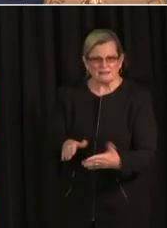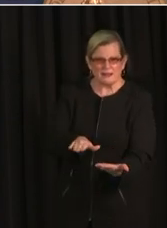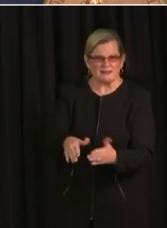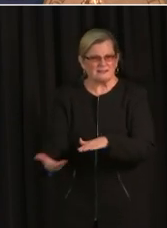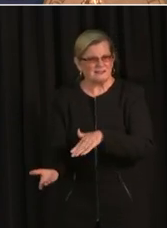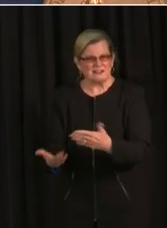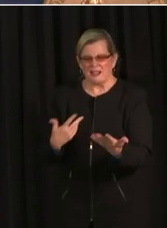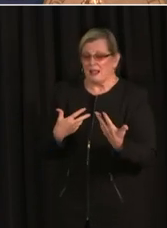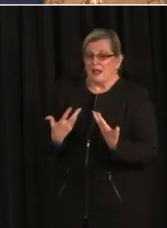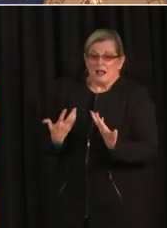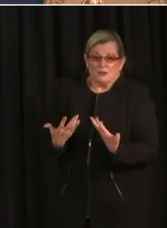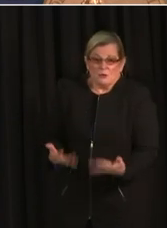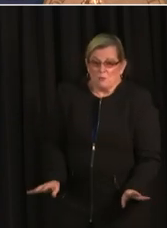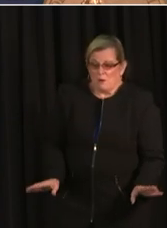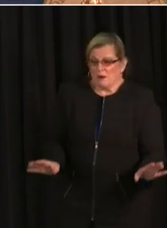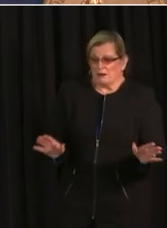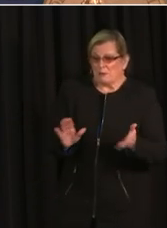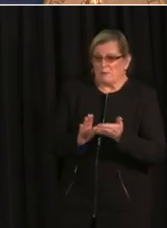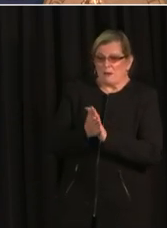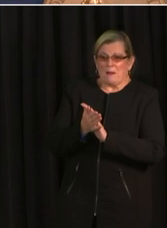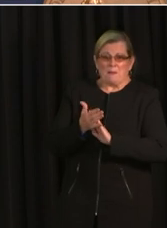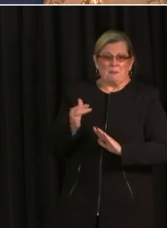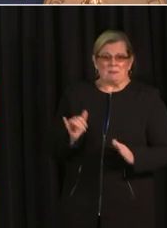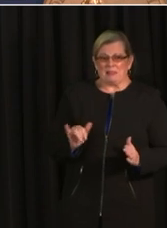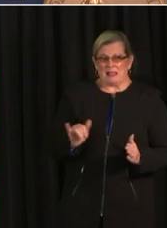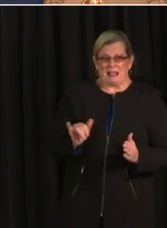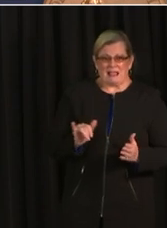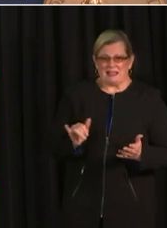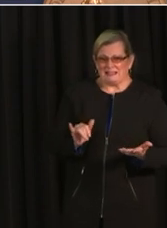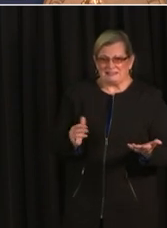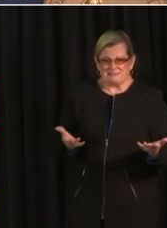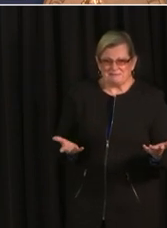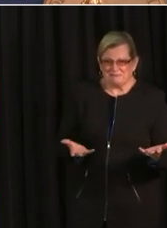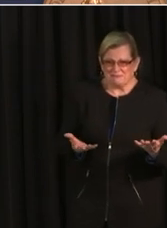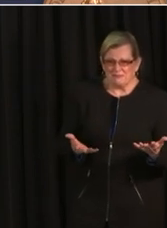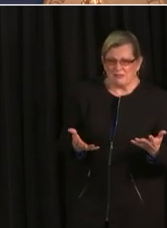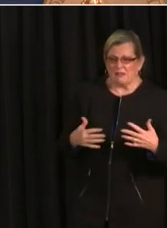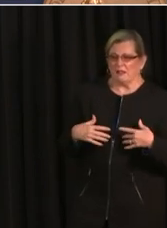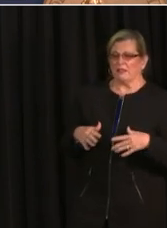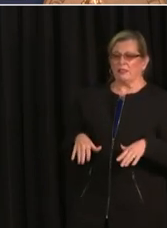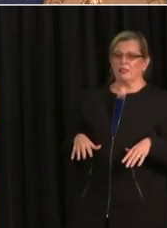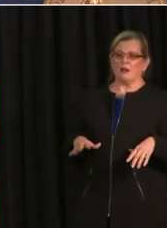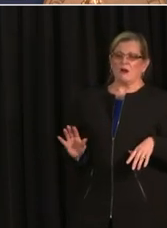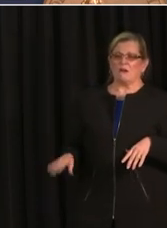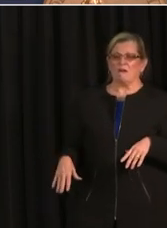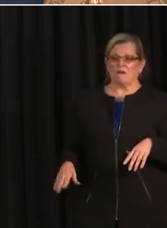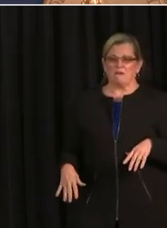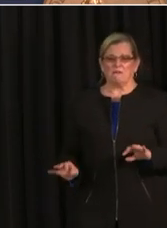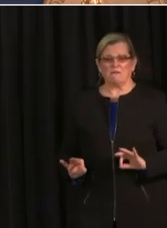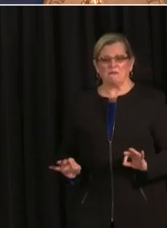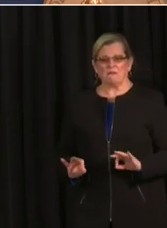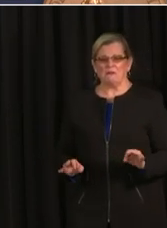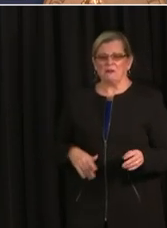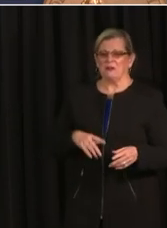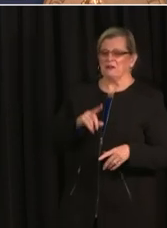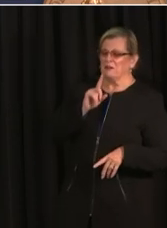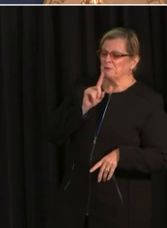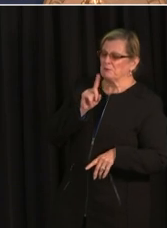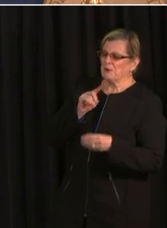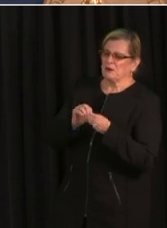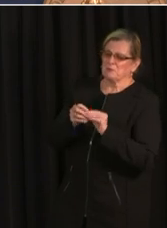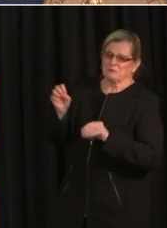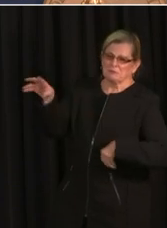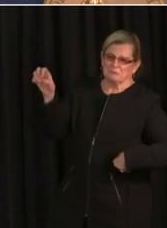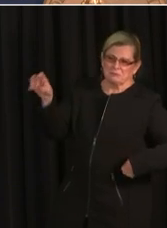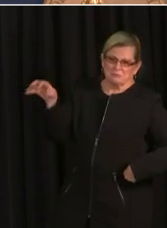don't want to become jaded by simply reporting a number out every day, that it